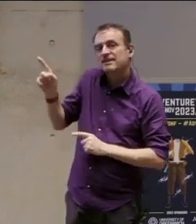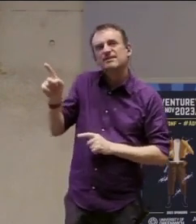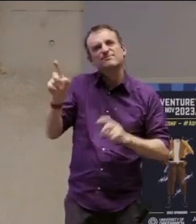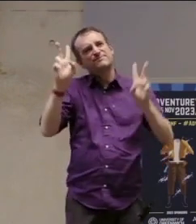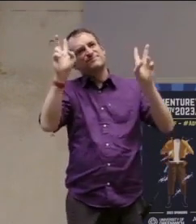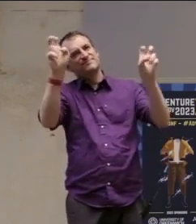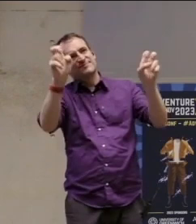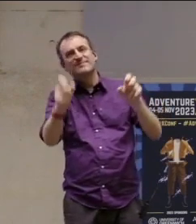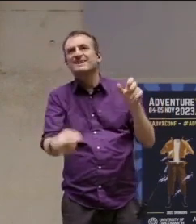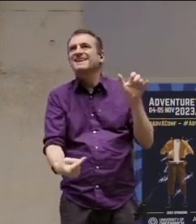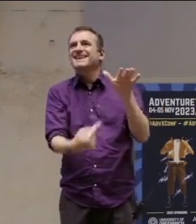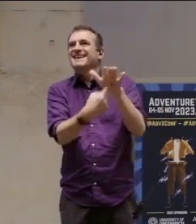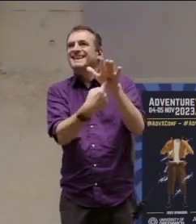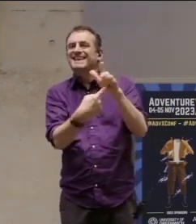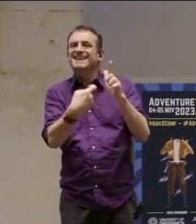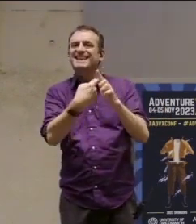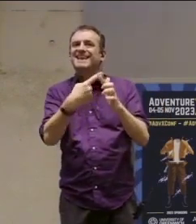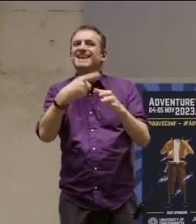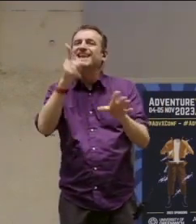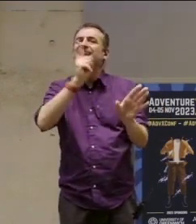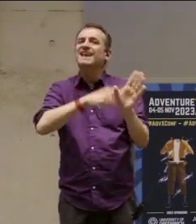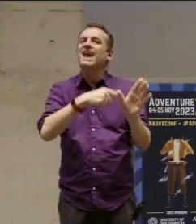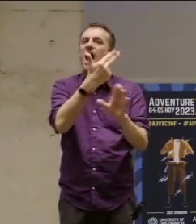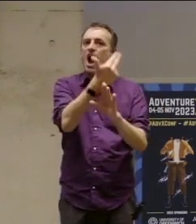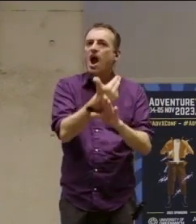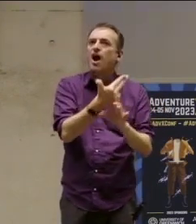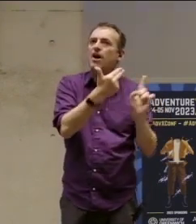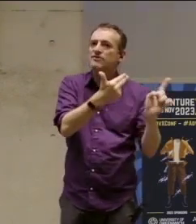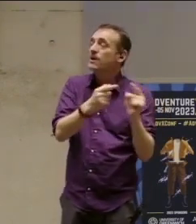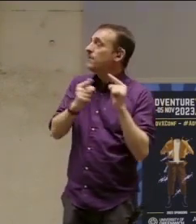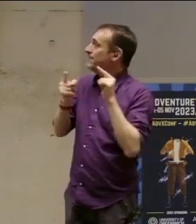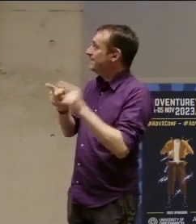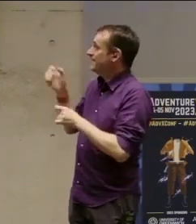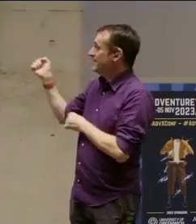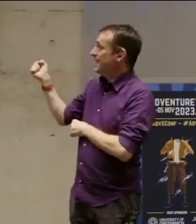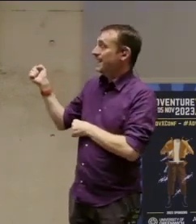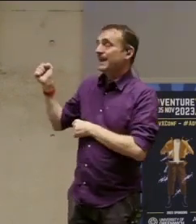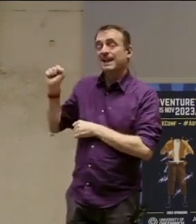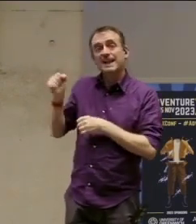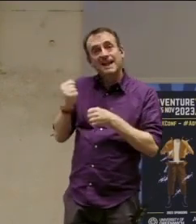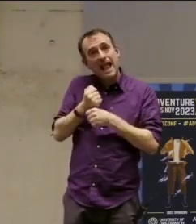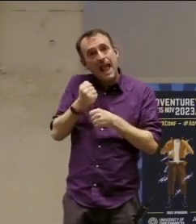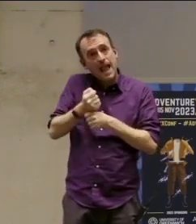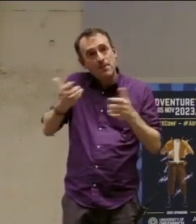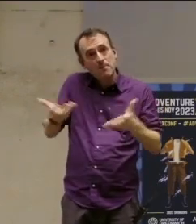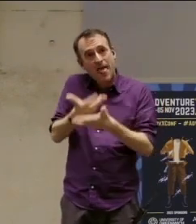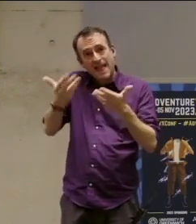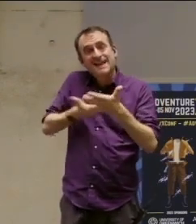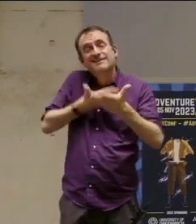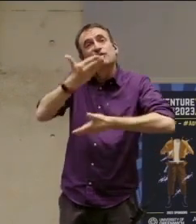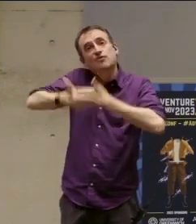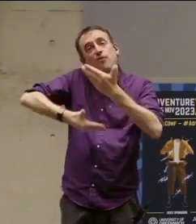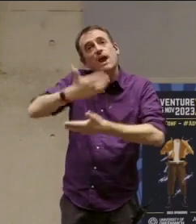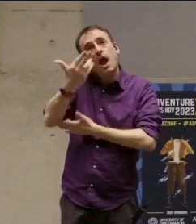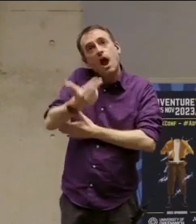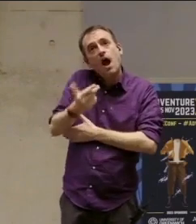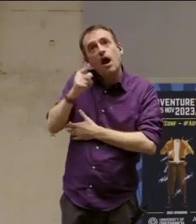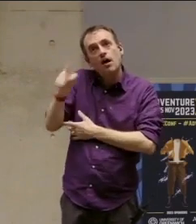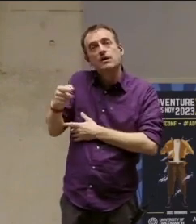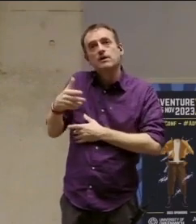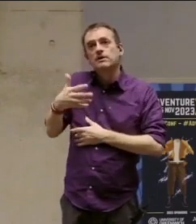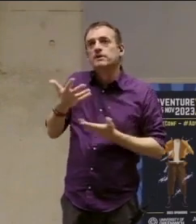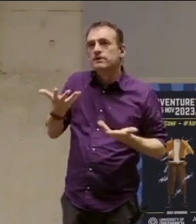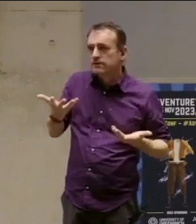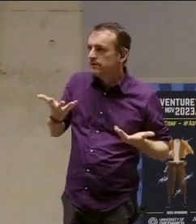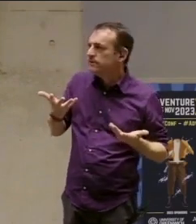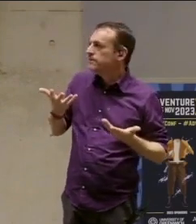When you see this artwork, it's just the gameplay artwork. And when you see this artwork, it's the story art. I hope that makes more sense in terms of the style, or are you talking more